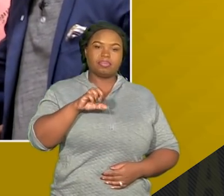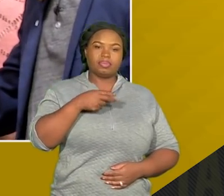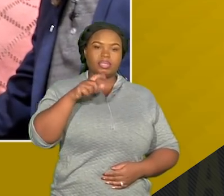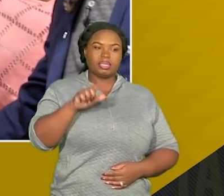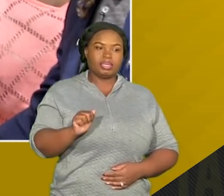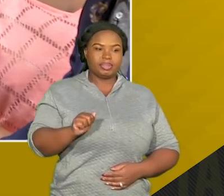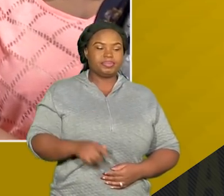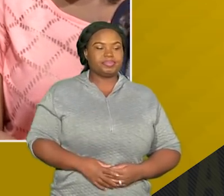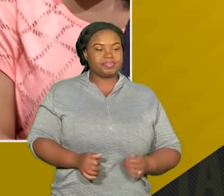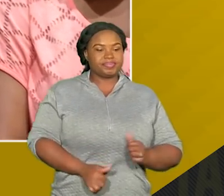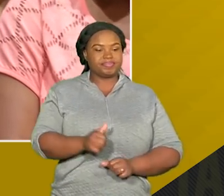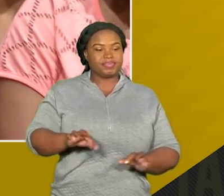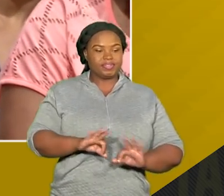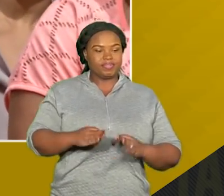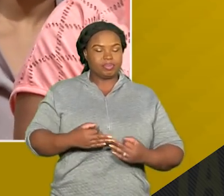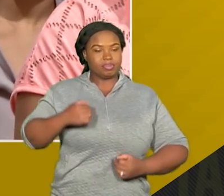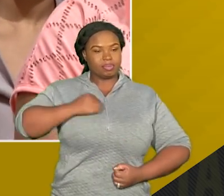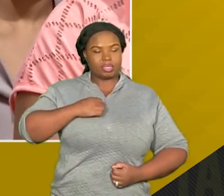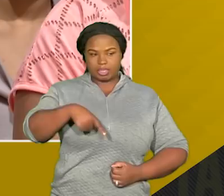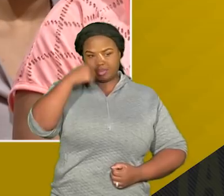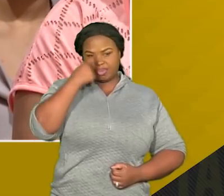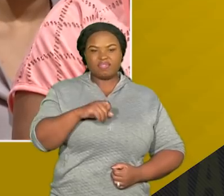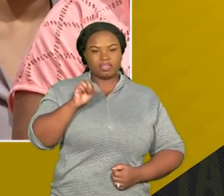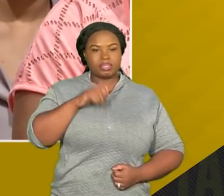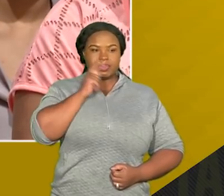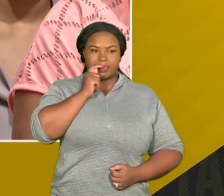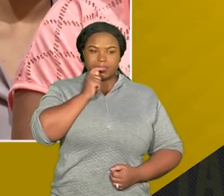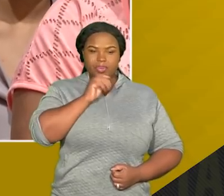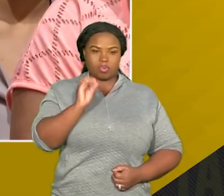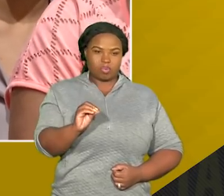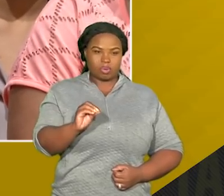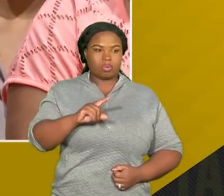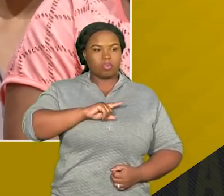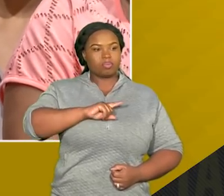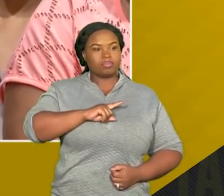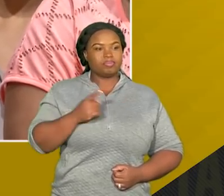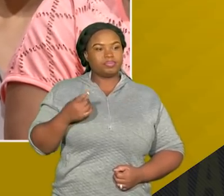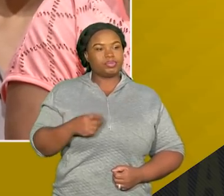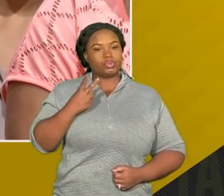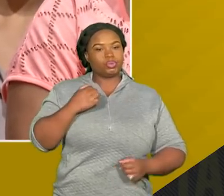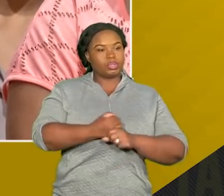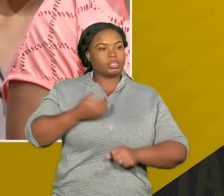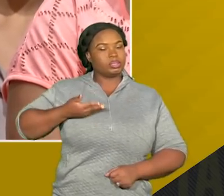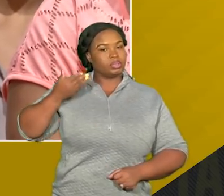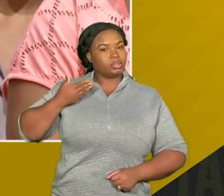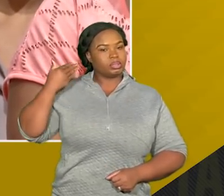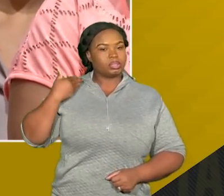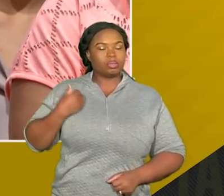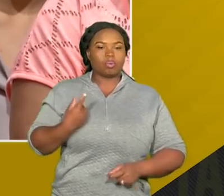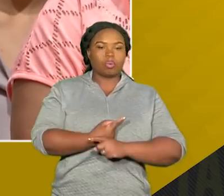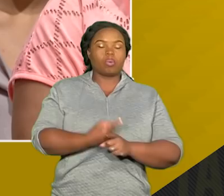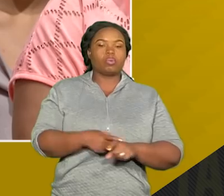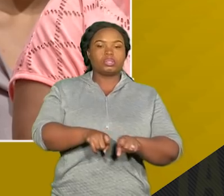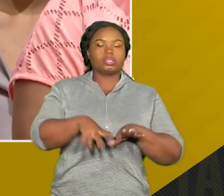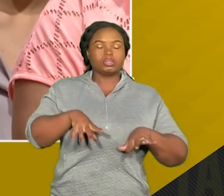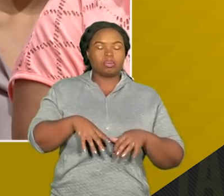first my family do believe kwezinto zobuthakathi because it was last last of last day, like njalo xa nizobhala ama